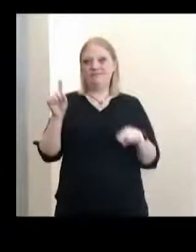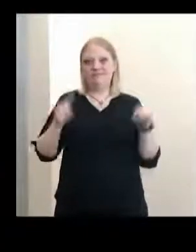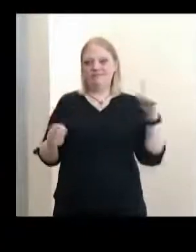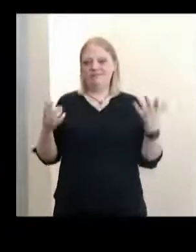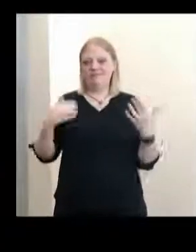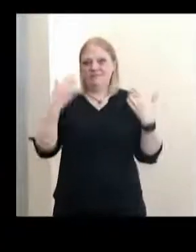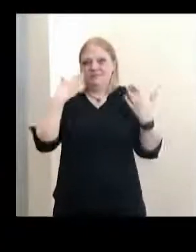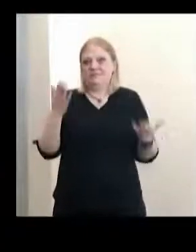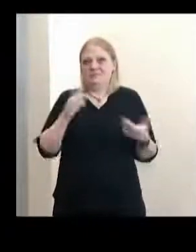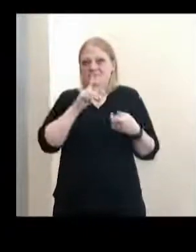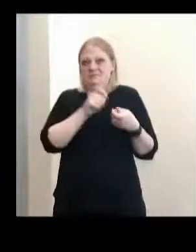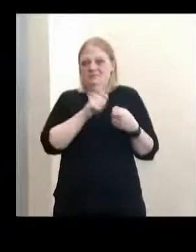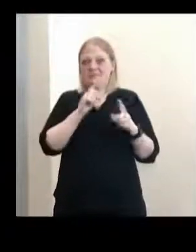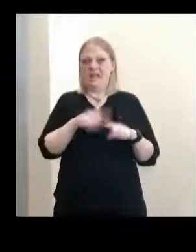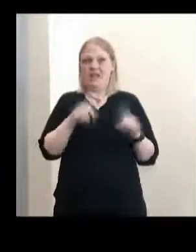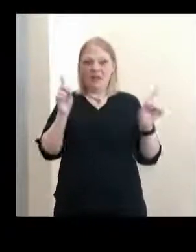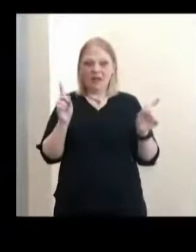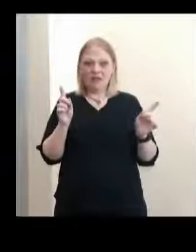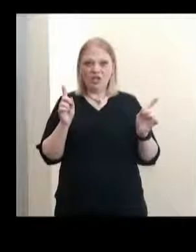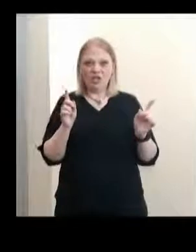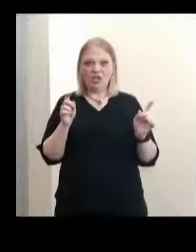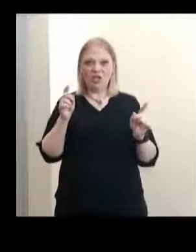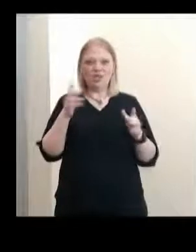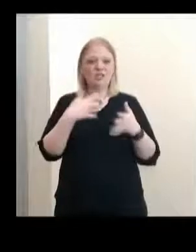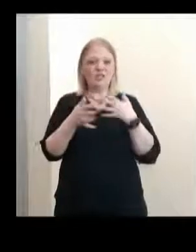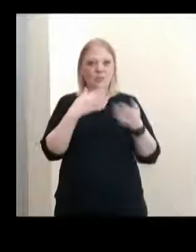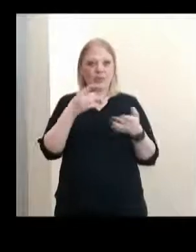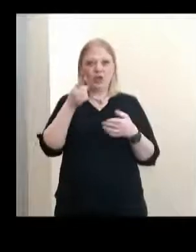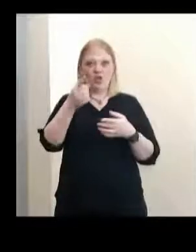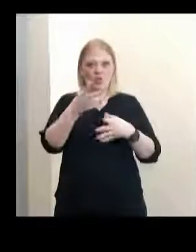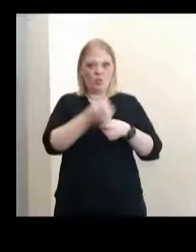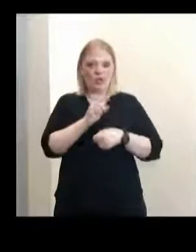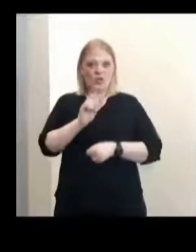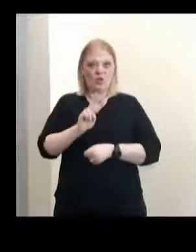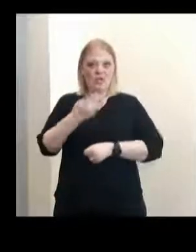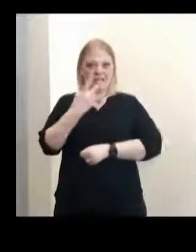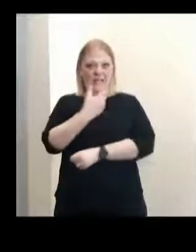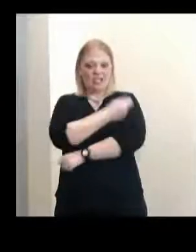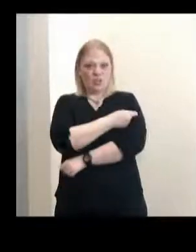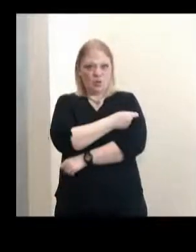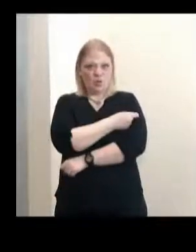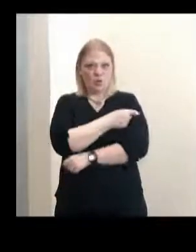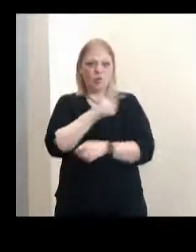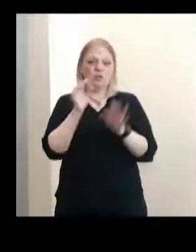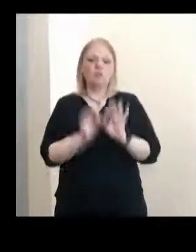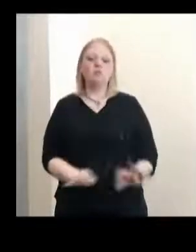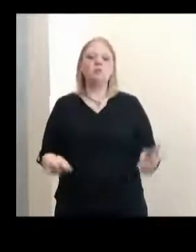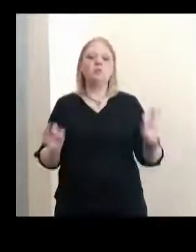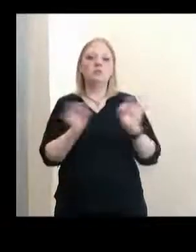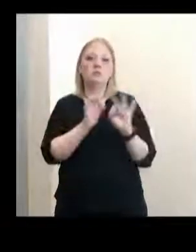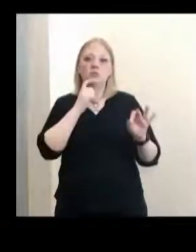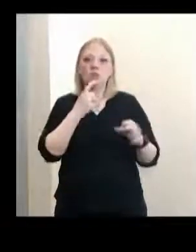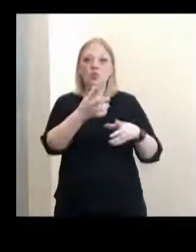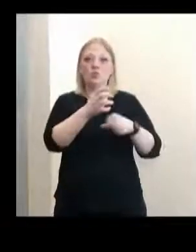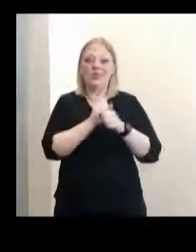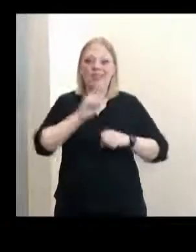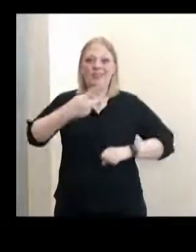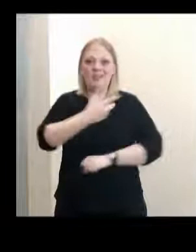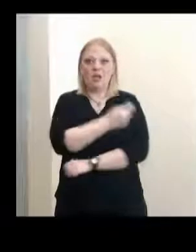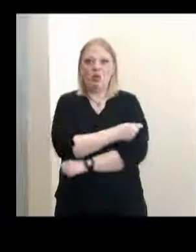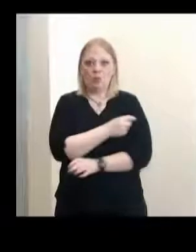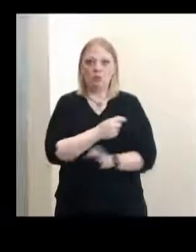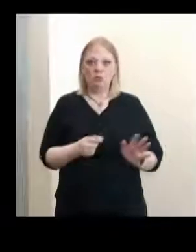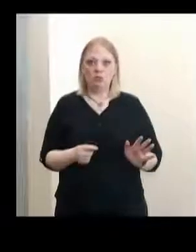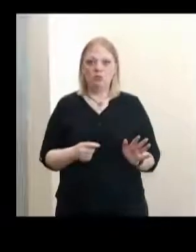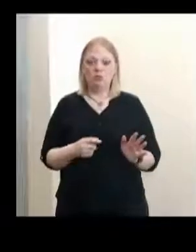tell. However, wherever you get your second dose for a Pfizer or Moderna, it's essential you get the second dose. I mean, first of all, you need